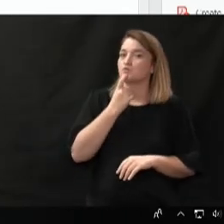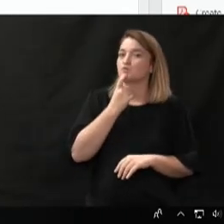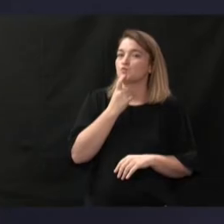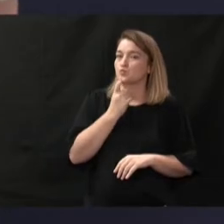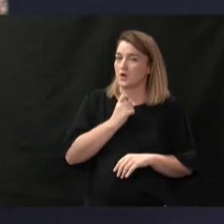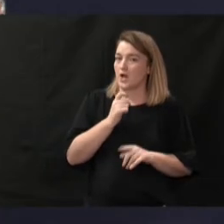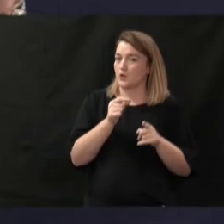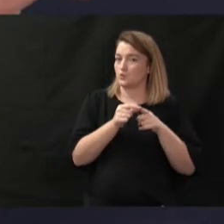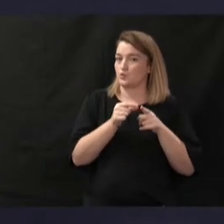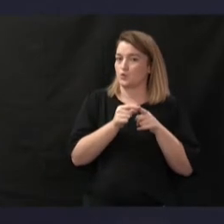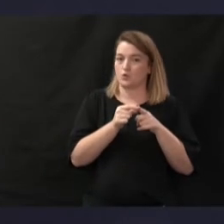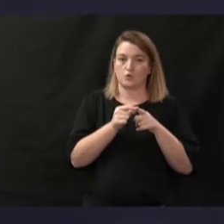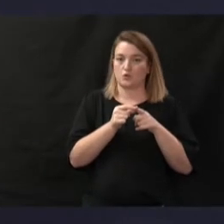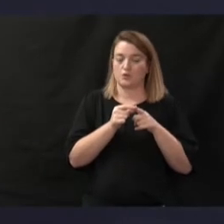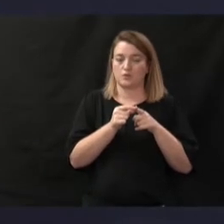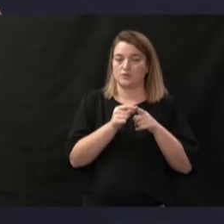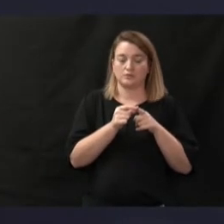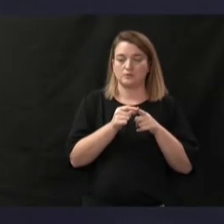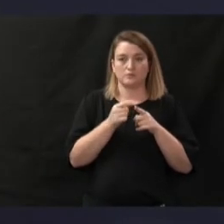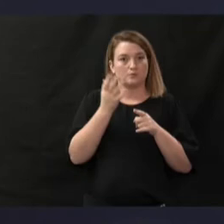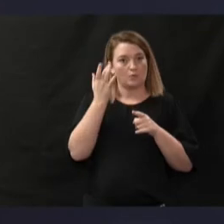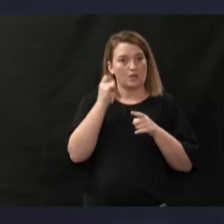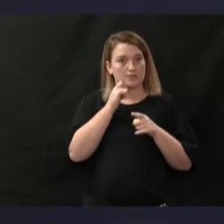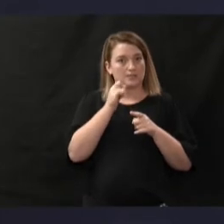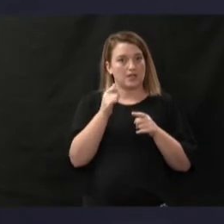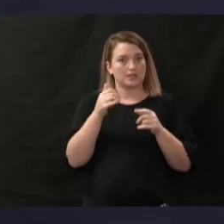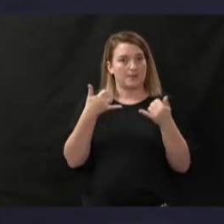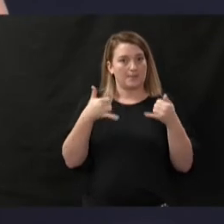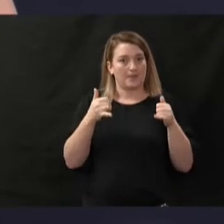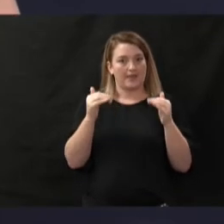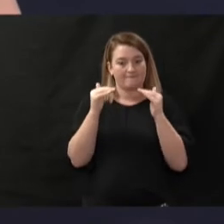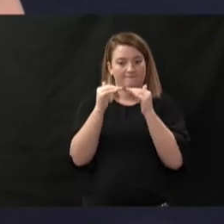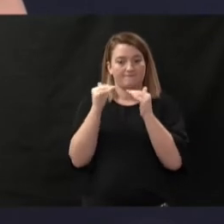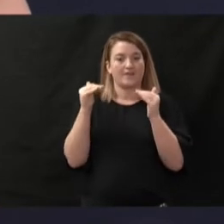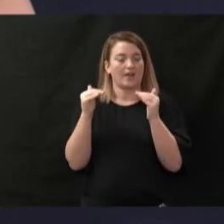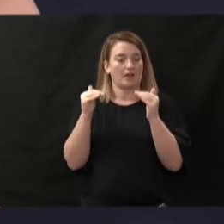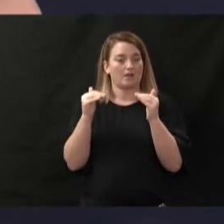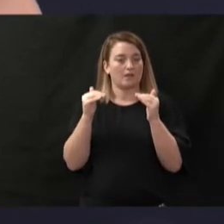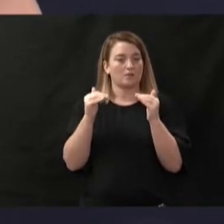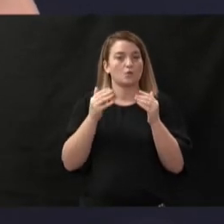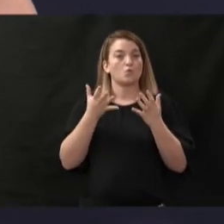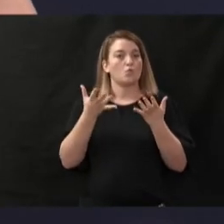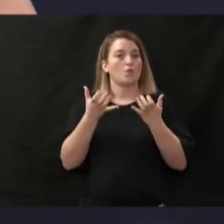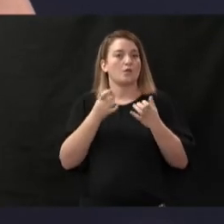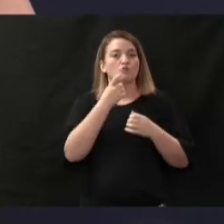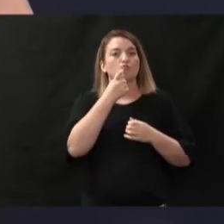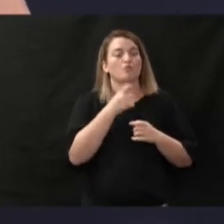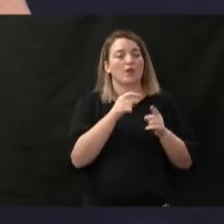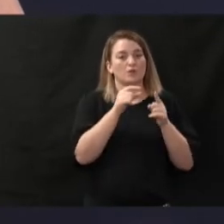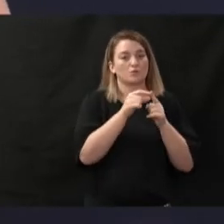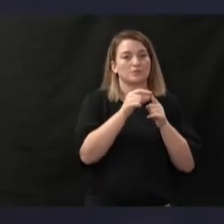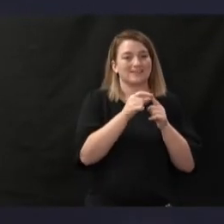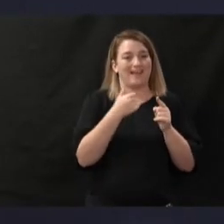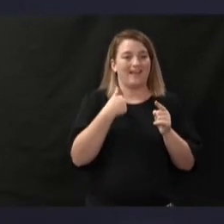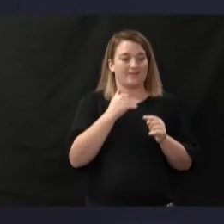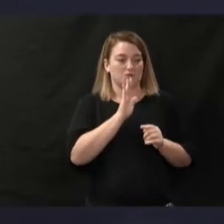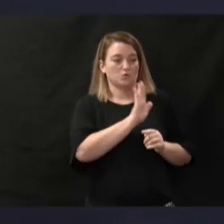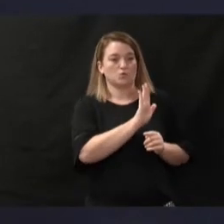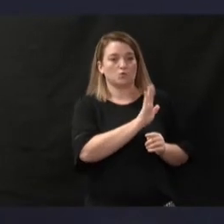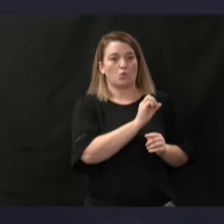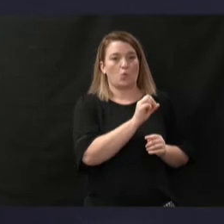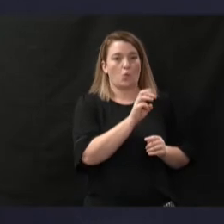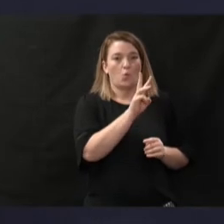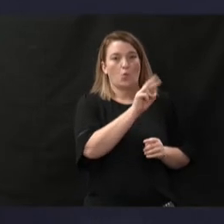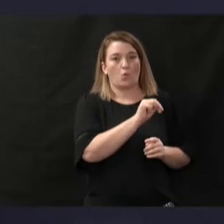the fair part of the lesson plan. We want it to be its own separate chunk. Some teachers have